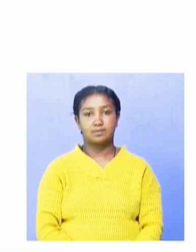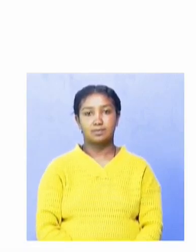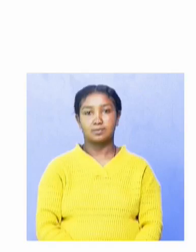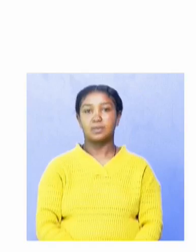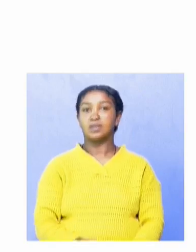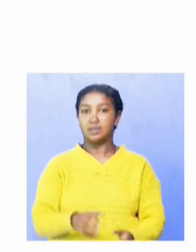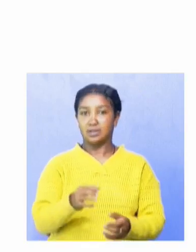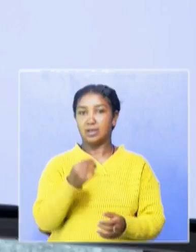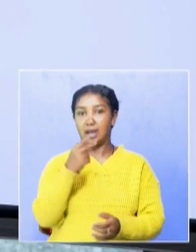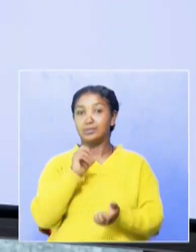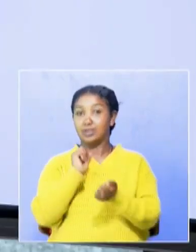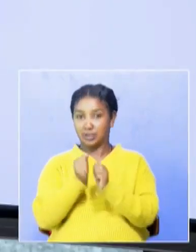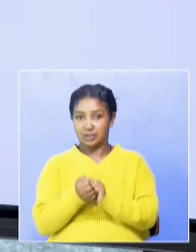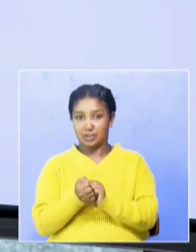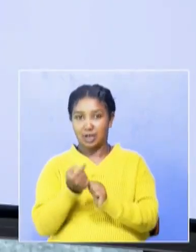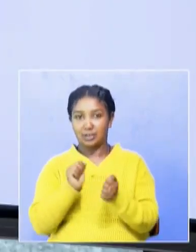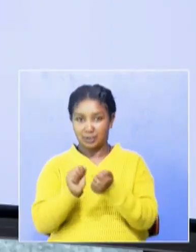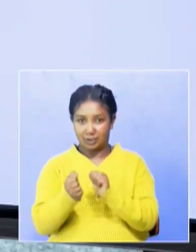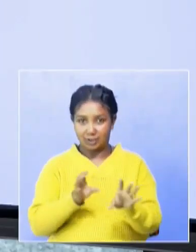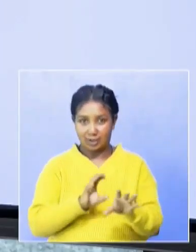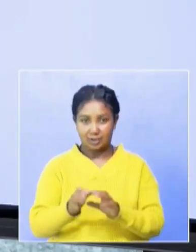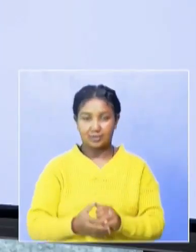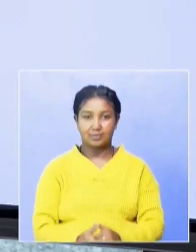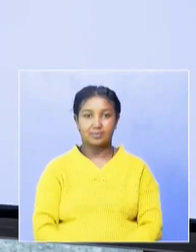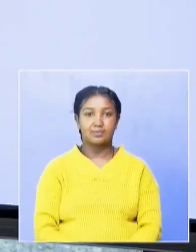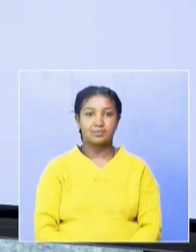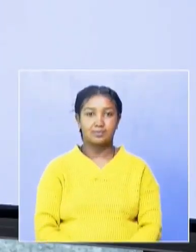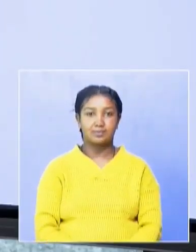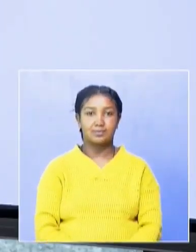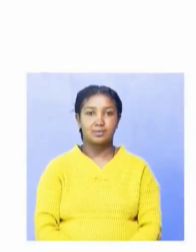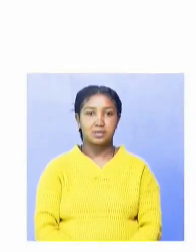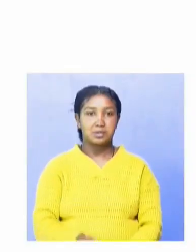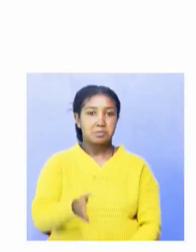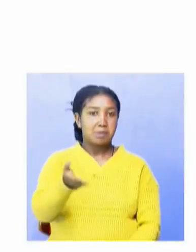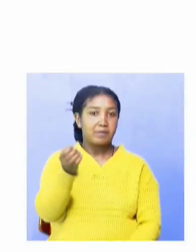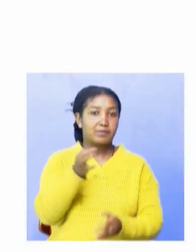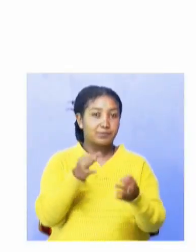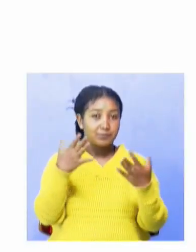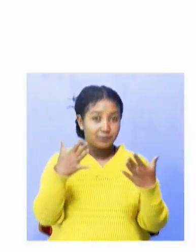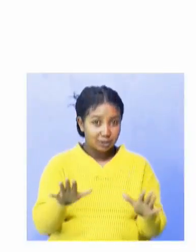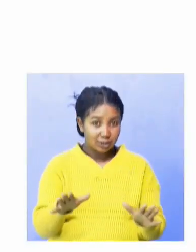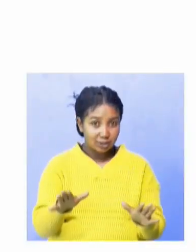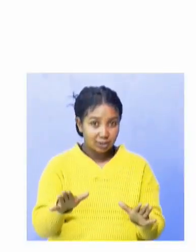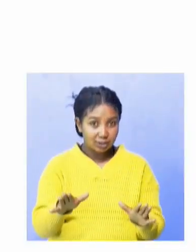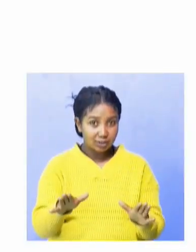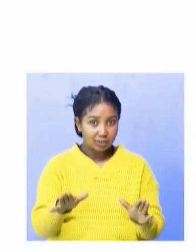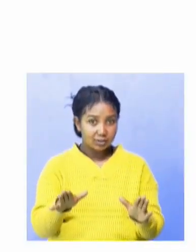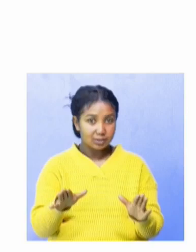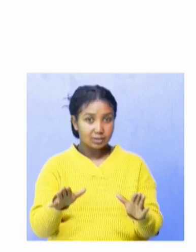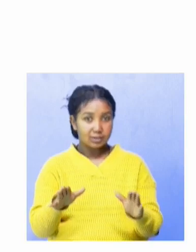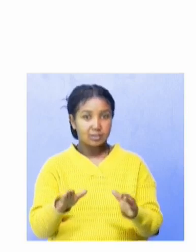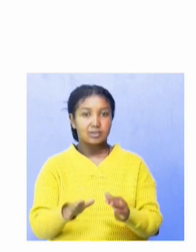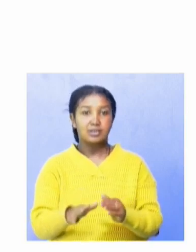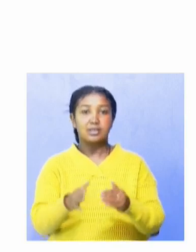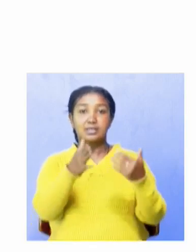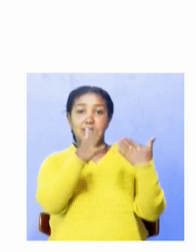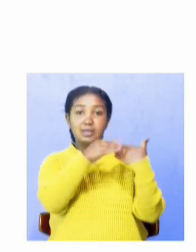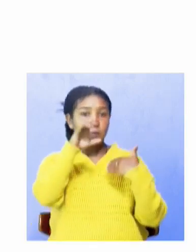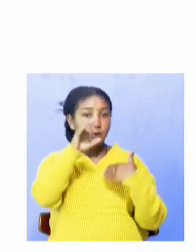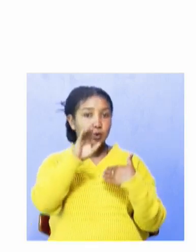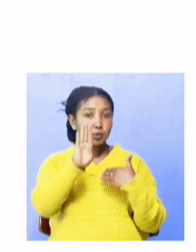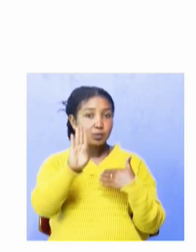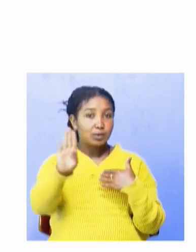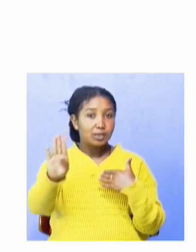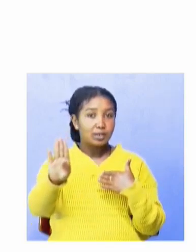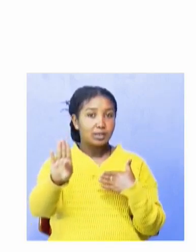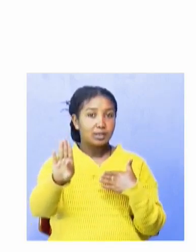Let's change this one into past continuous tense. As we've said so far, the subject should be